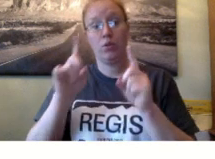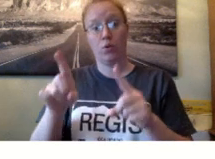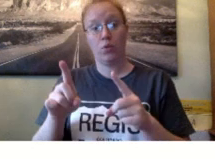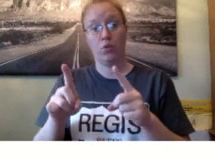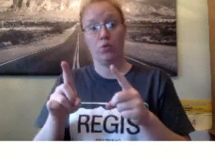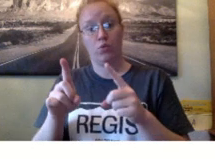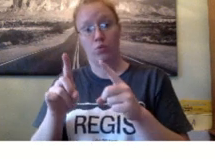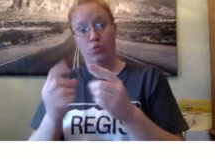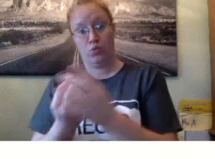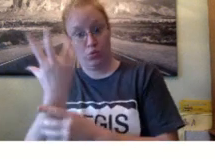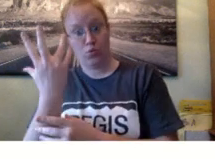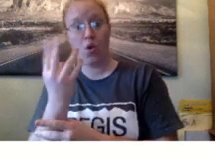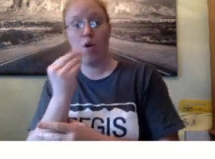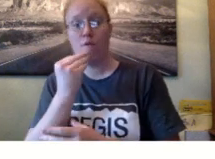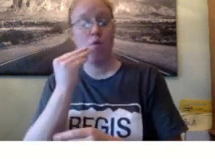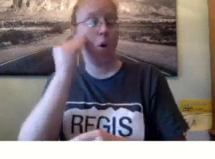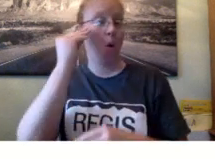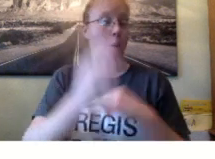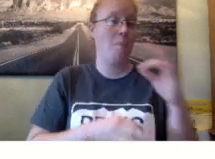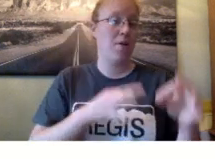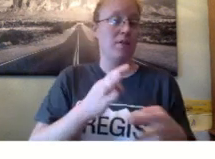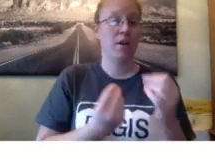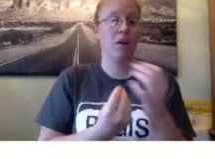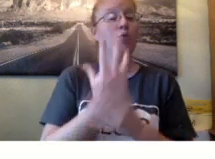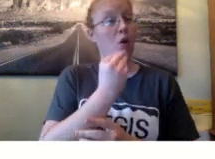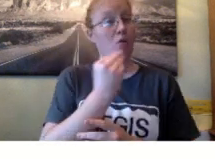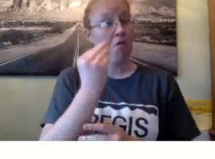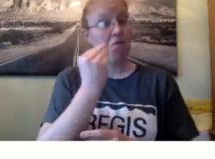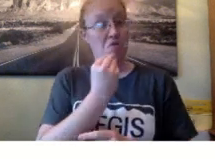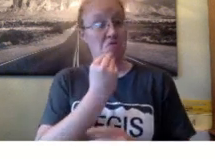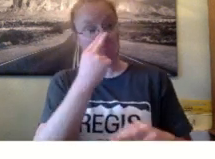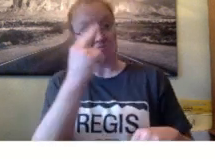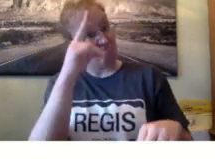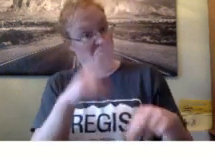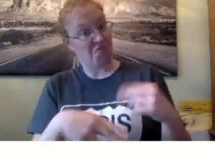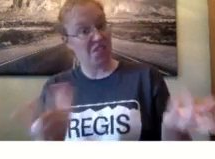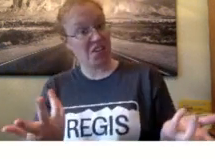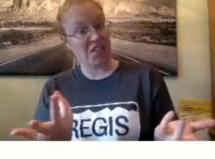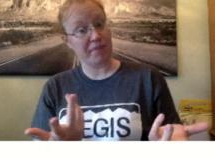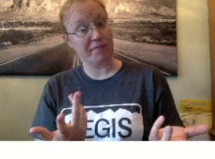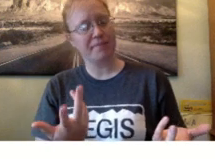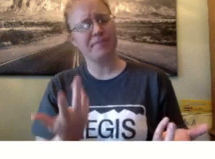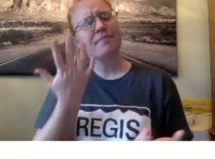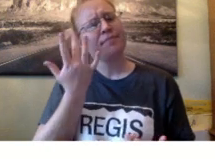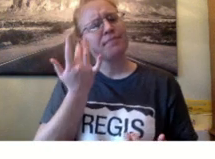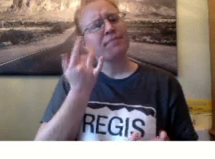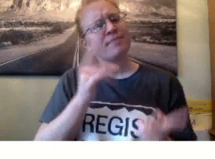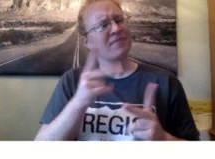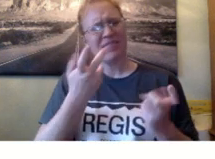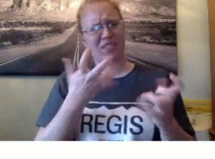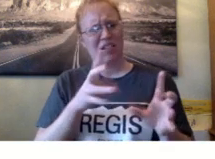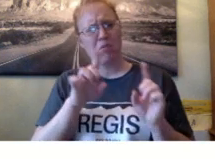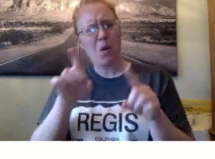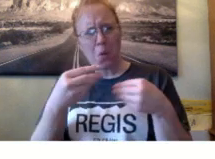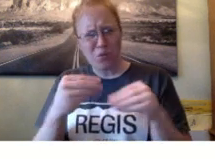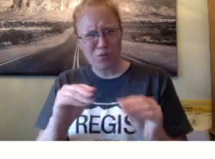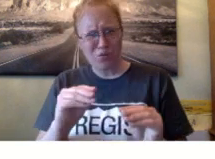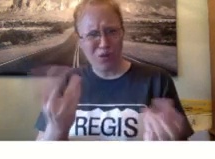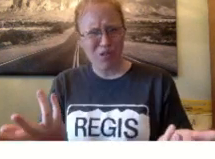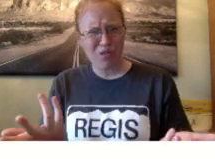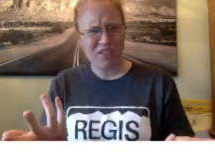grow food at home instead. Growing food can be fun. Okay, so why do people not want to go to the